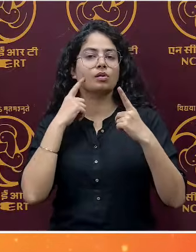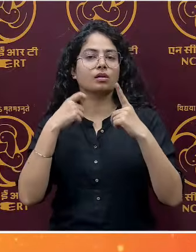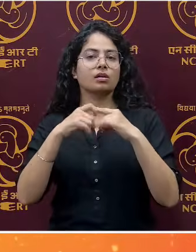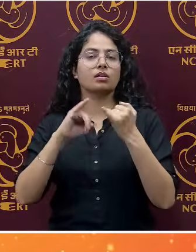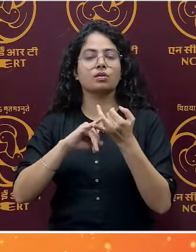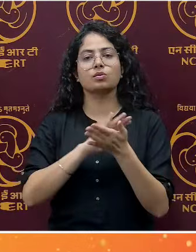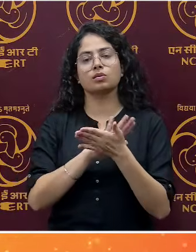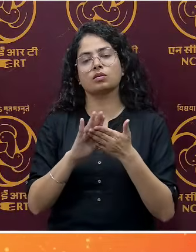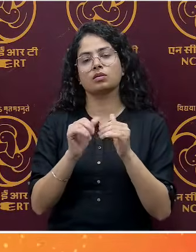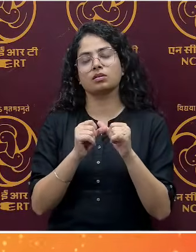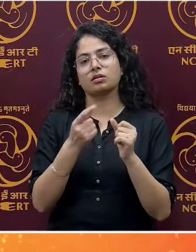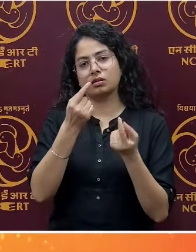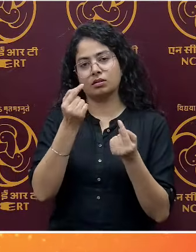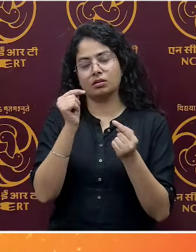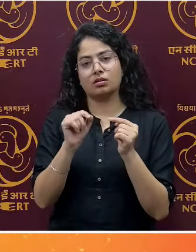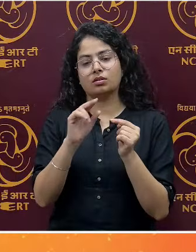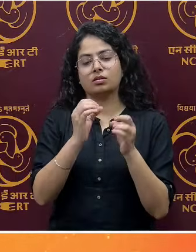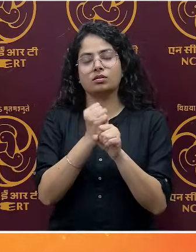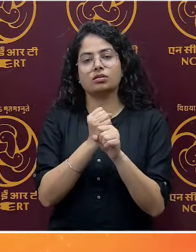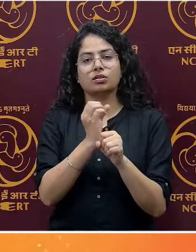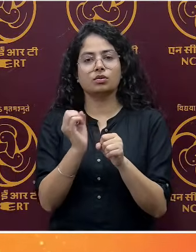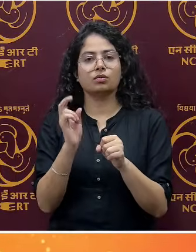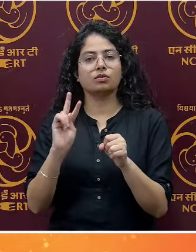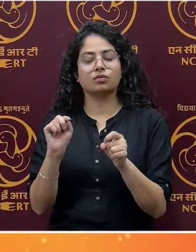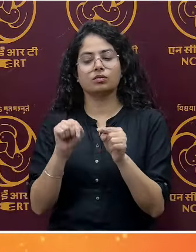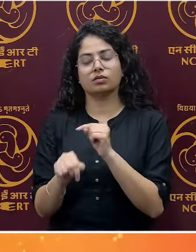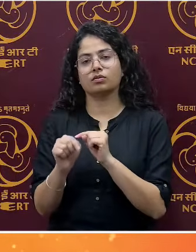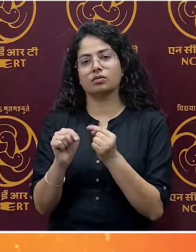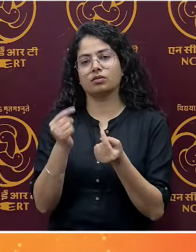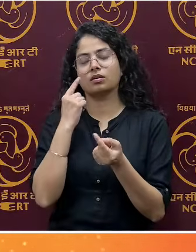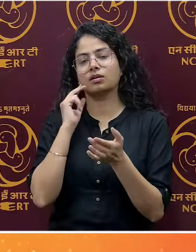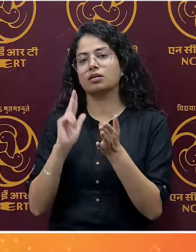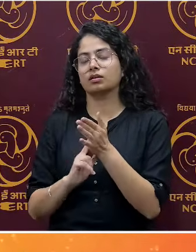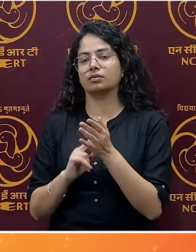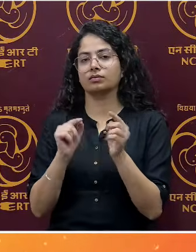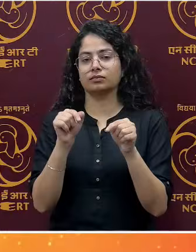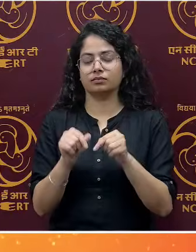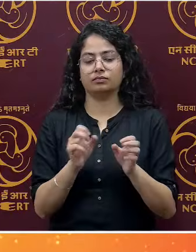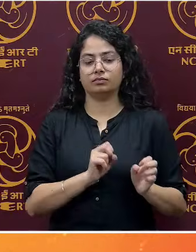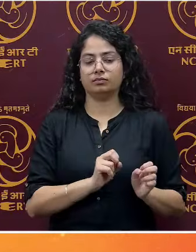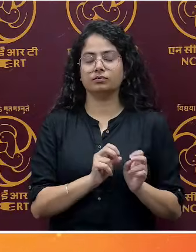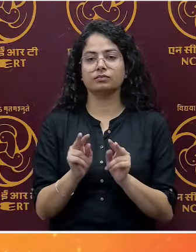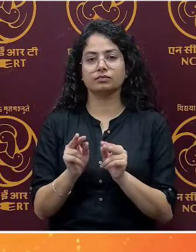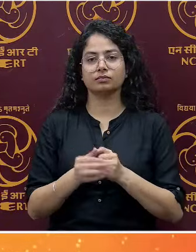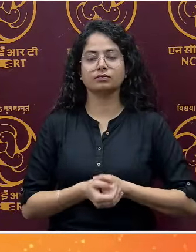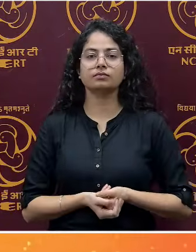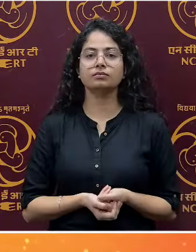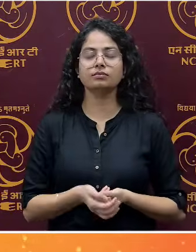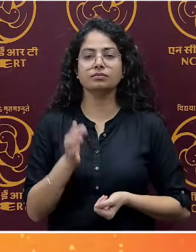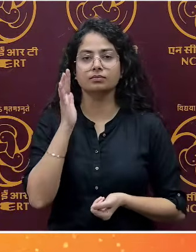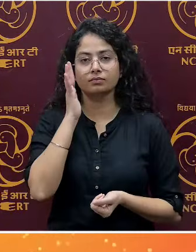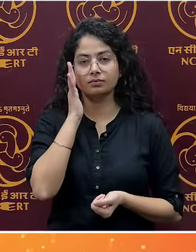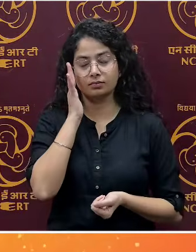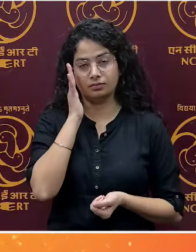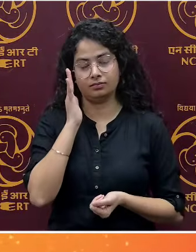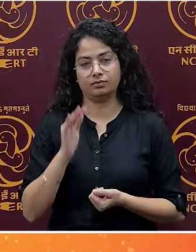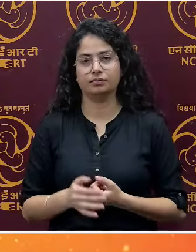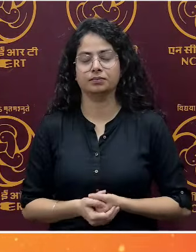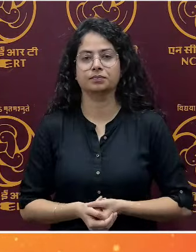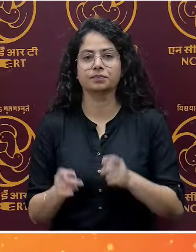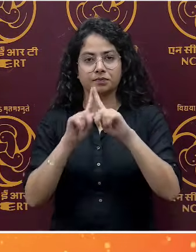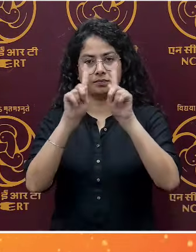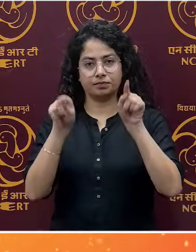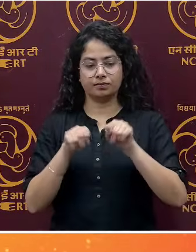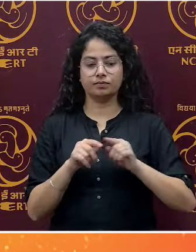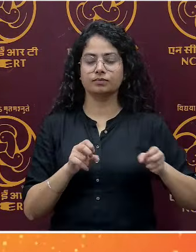diksha.gov.in. The very first link if we type is this link. So we just have to click and it will take us to the home page